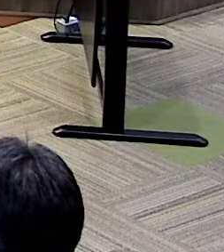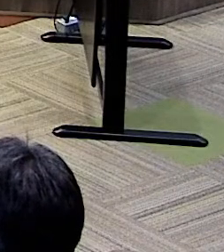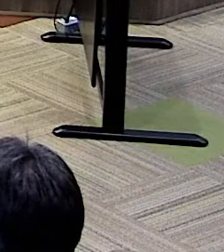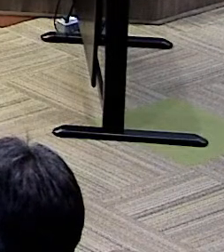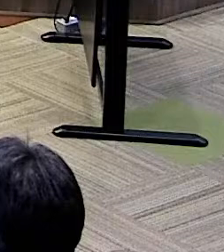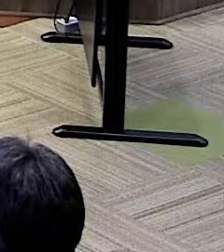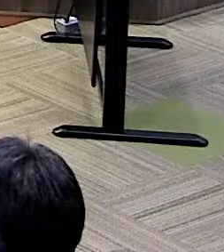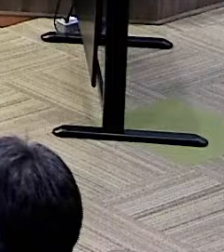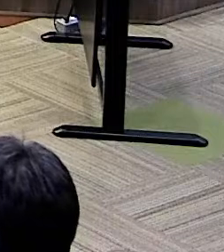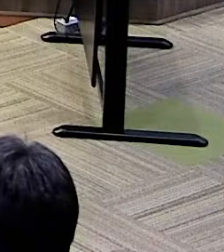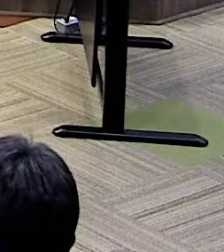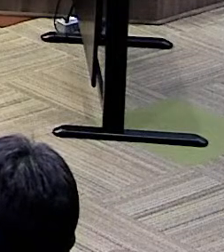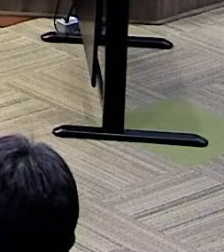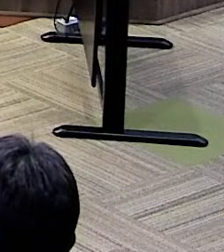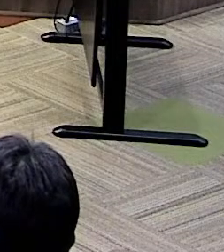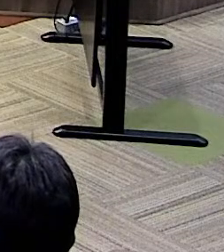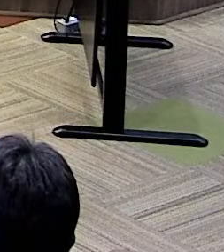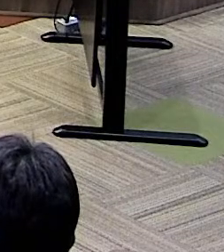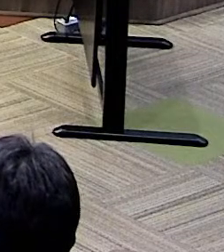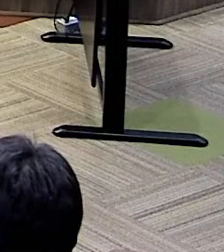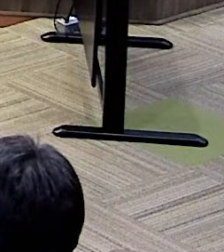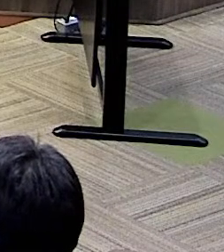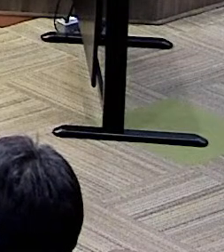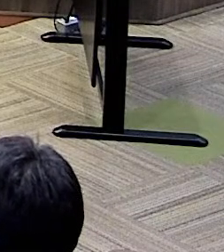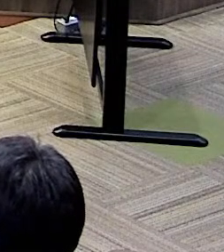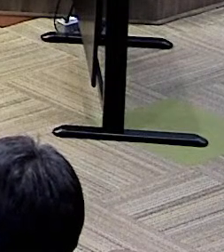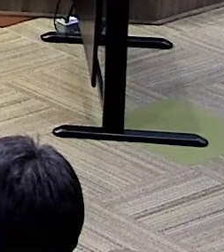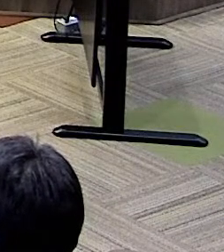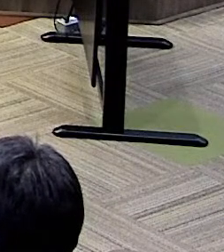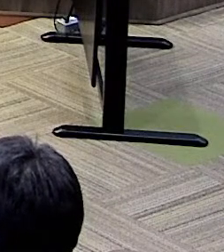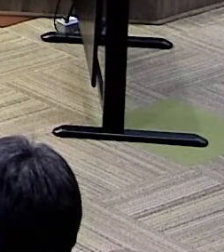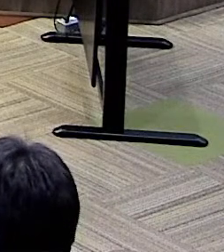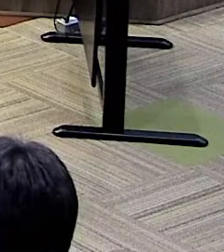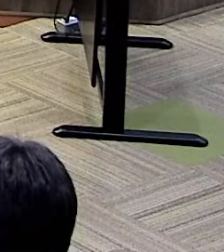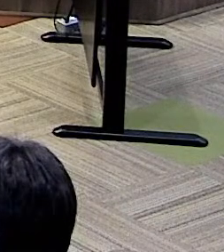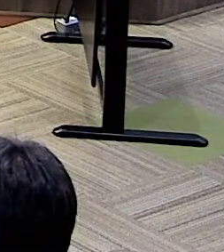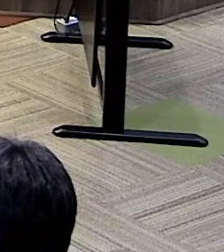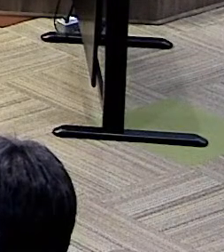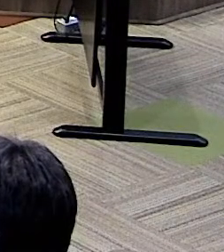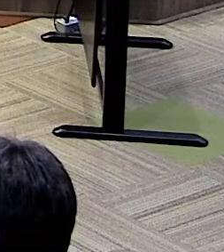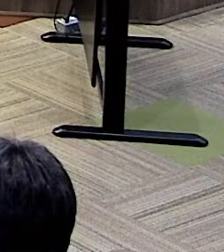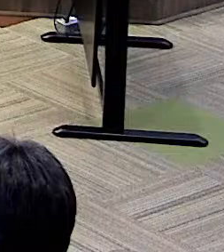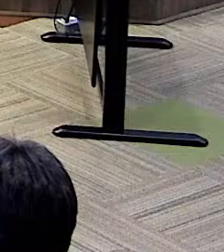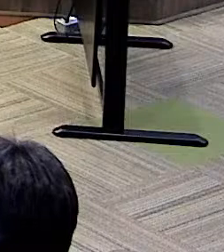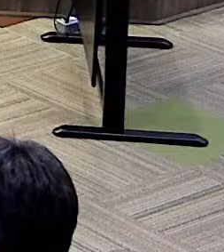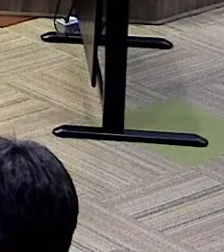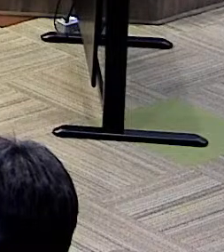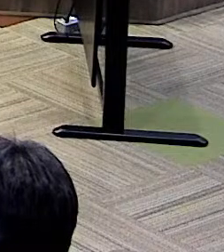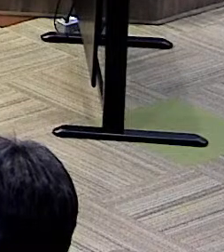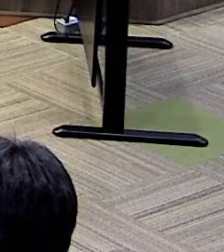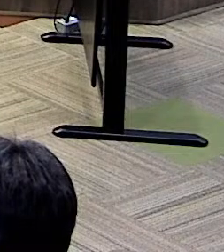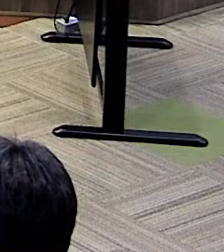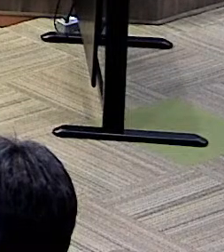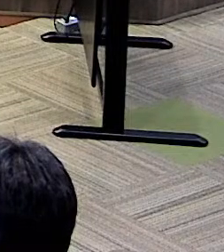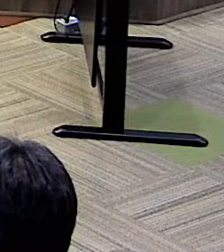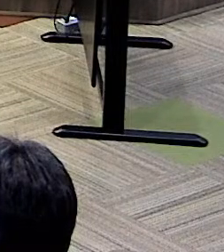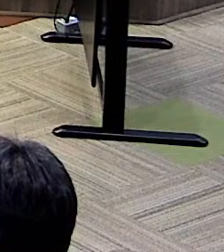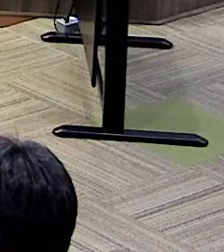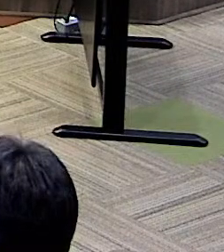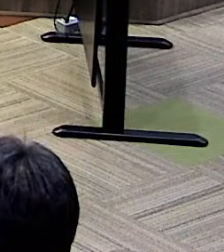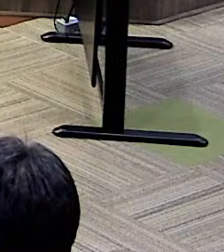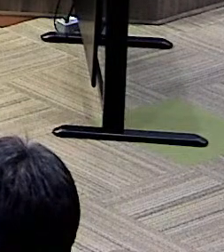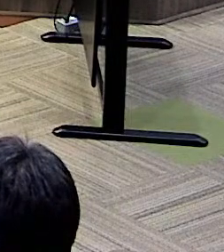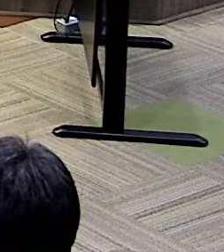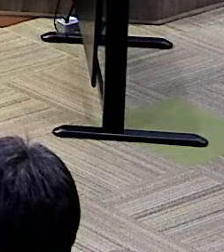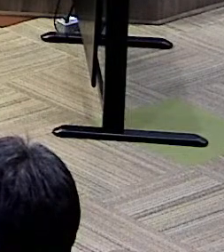and land and contract deals, correct? Is my understanding, and why I haven't spoken to it here, because we are